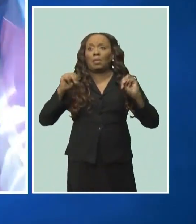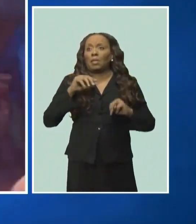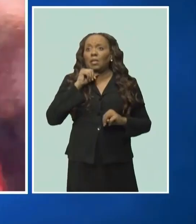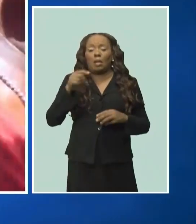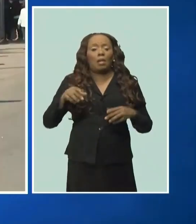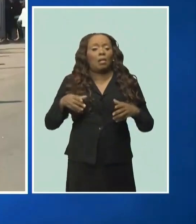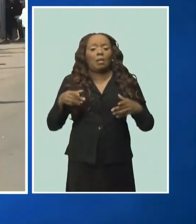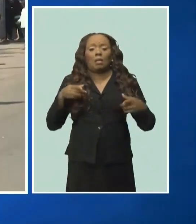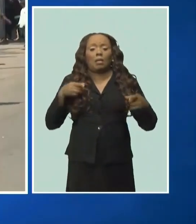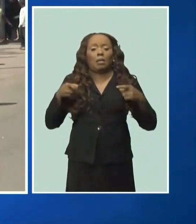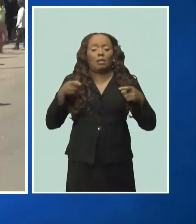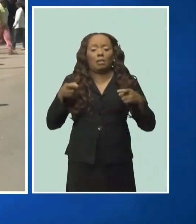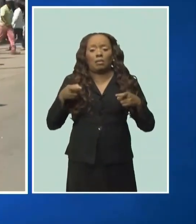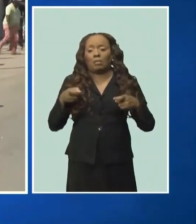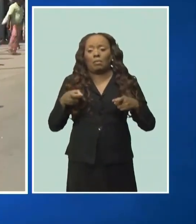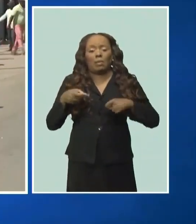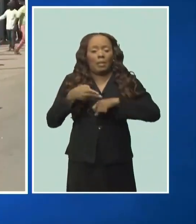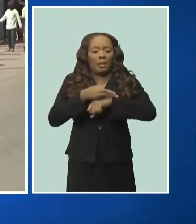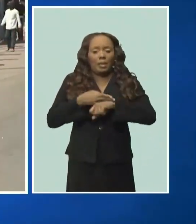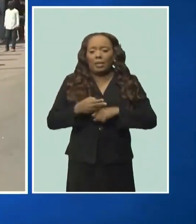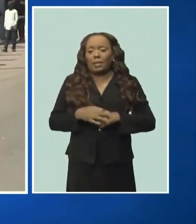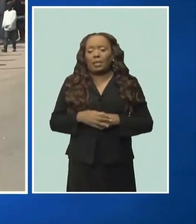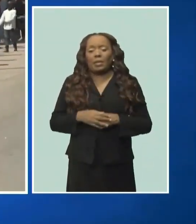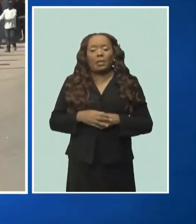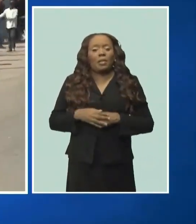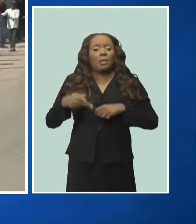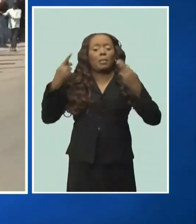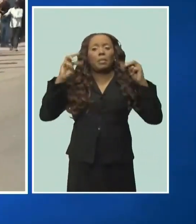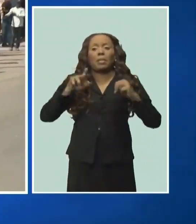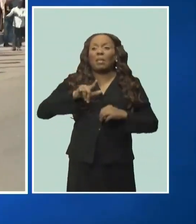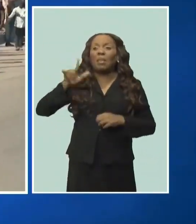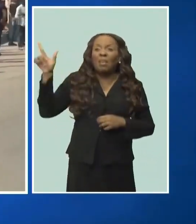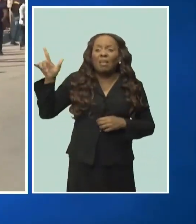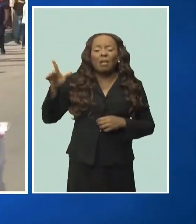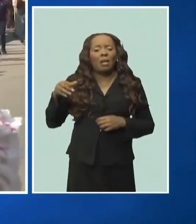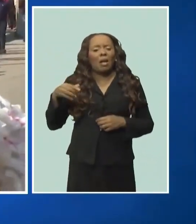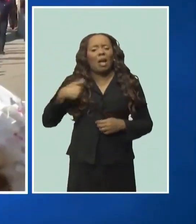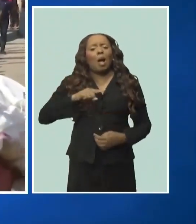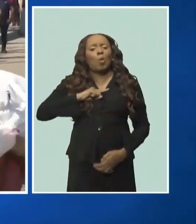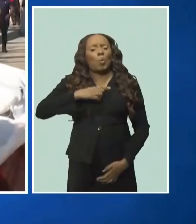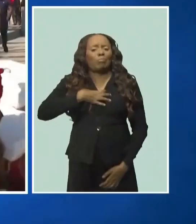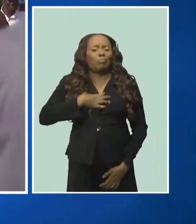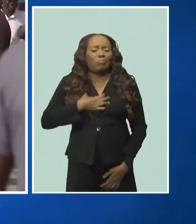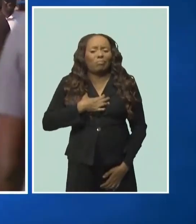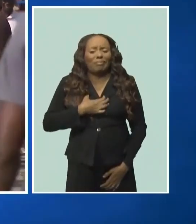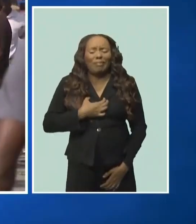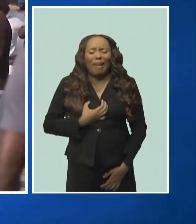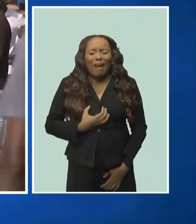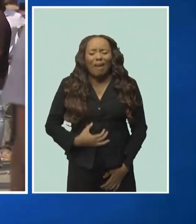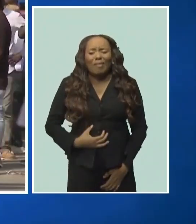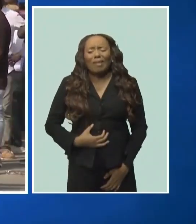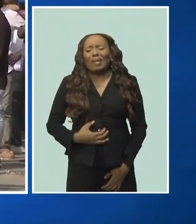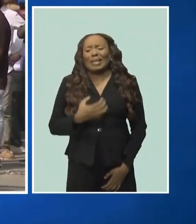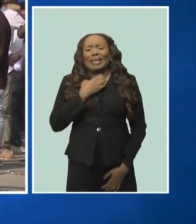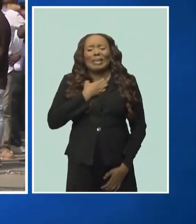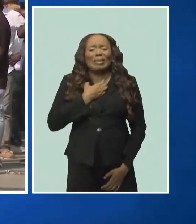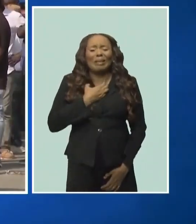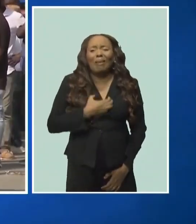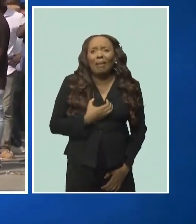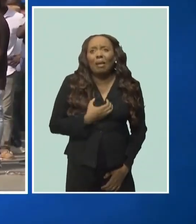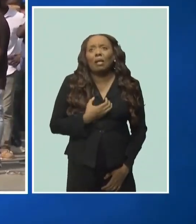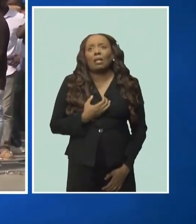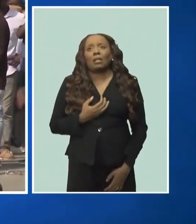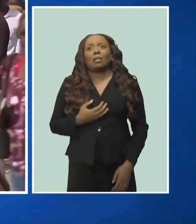we are starving. The chaos in the country has forced the Dominican Republic to increase security at the border between both